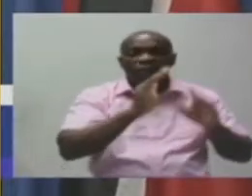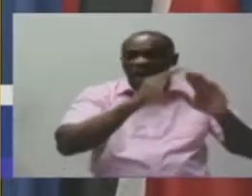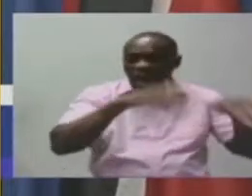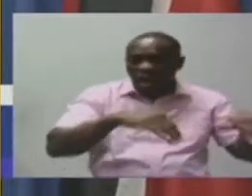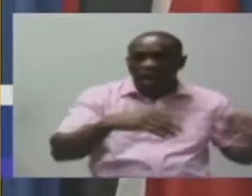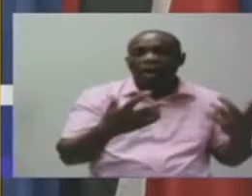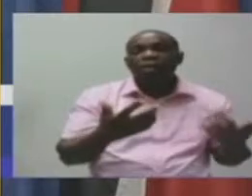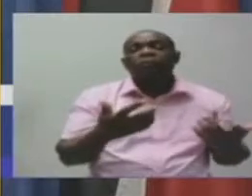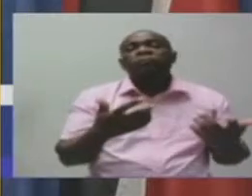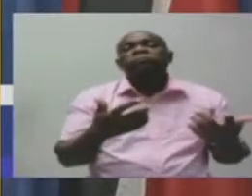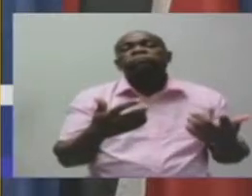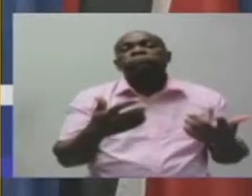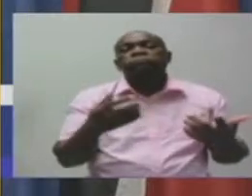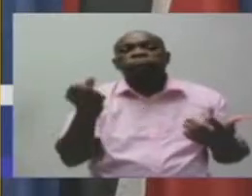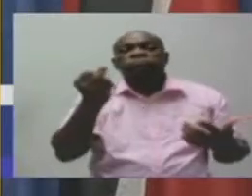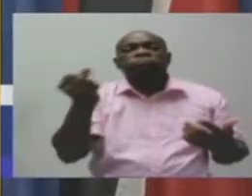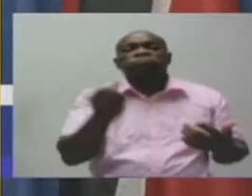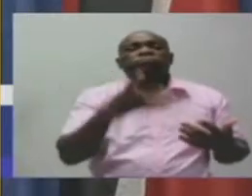capacity.